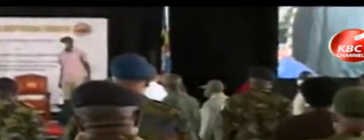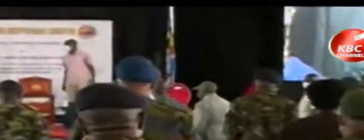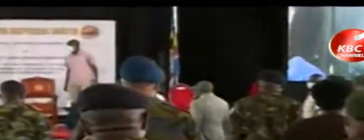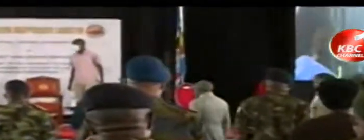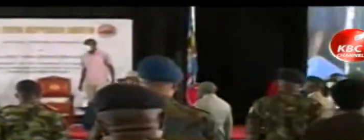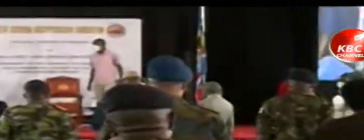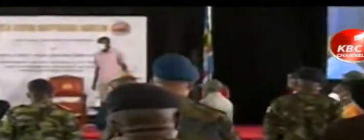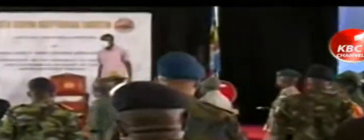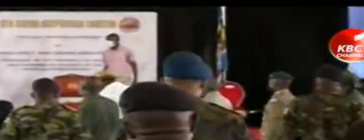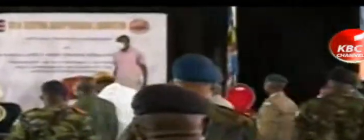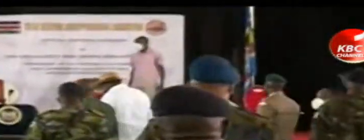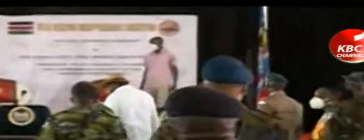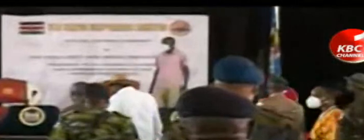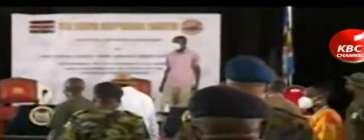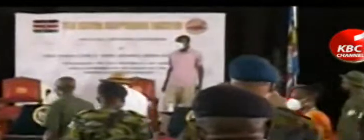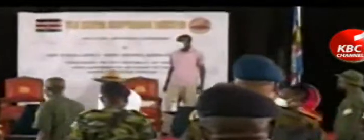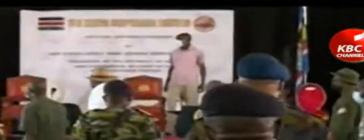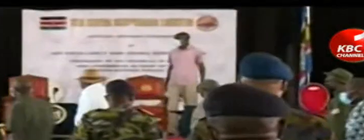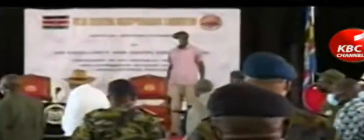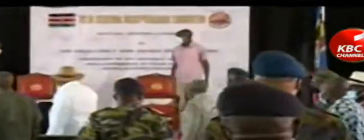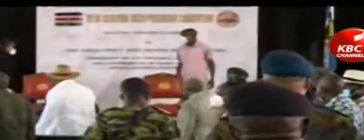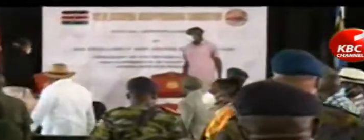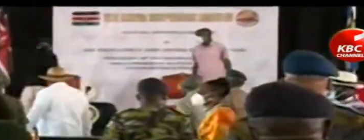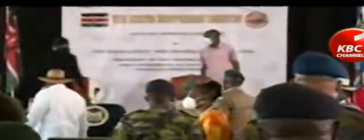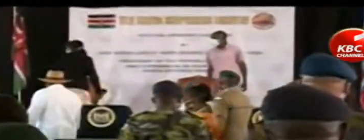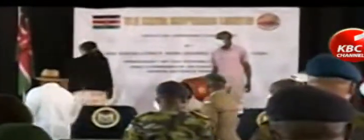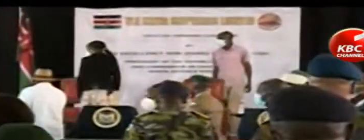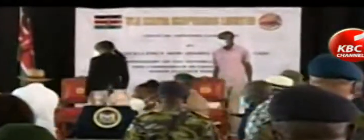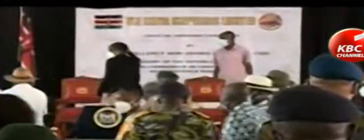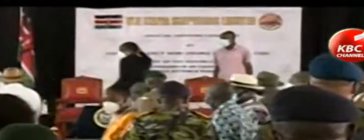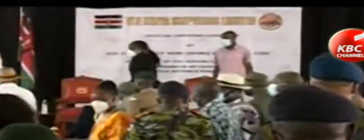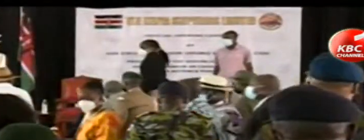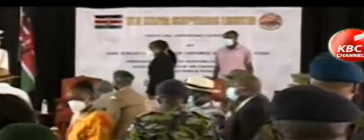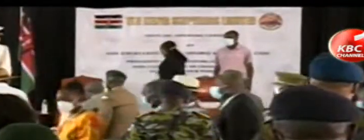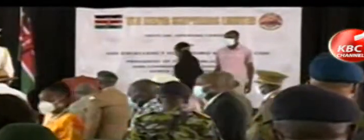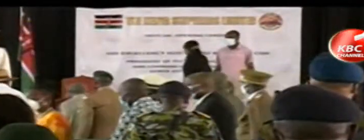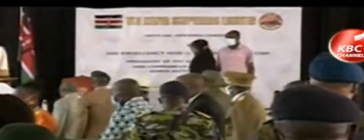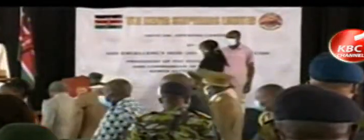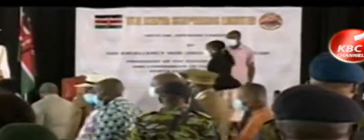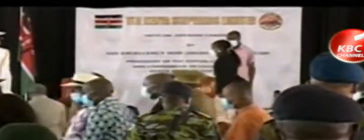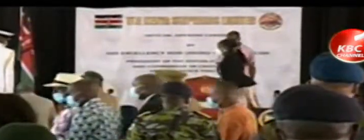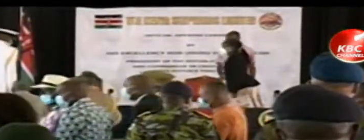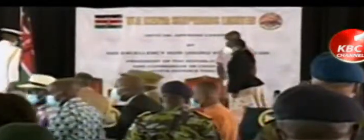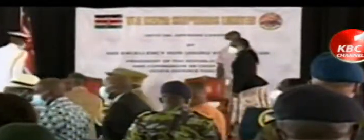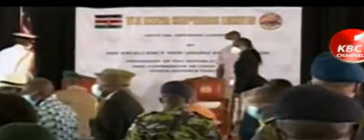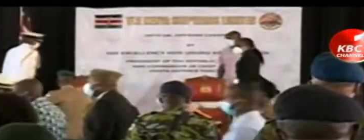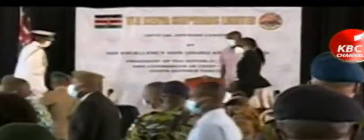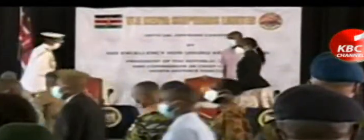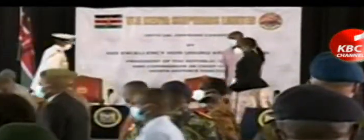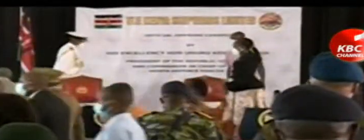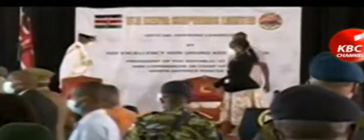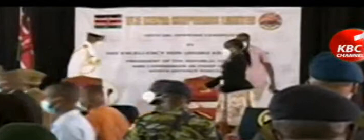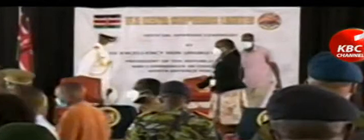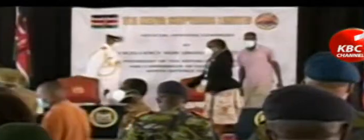Kenya and the President of Burundi and other dignitaries have entered the plenary tent.